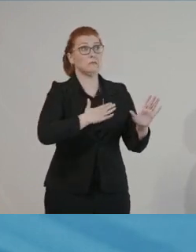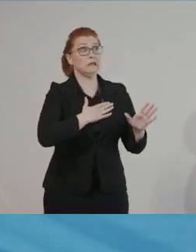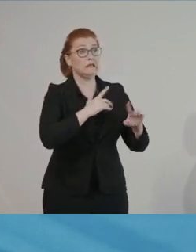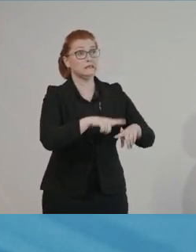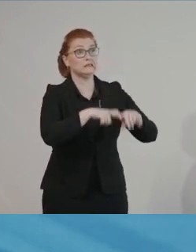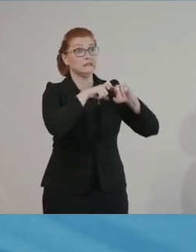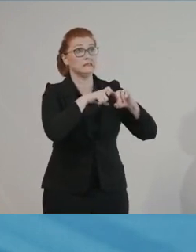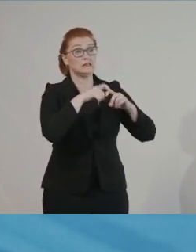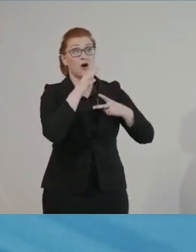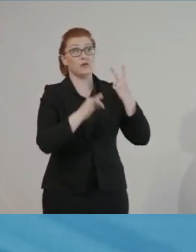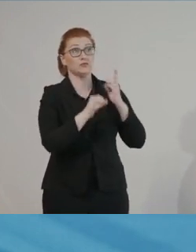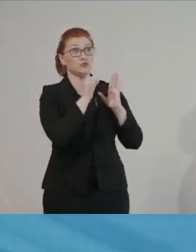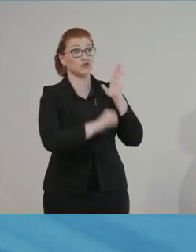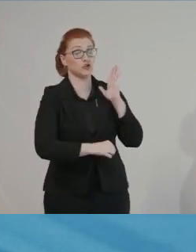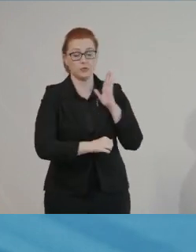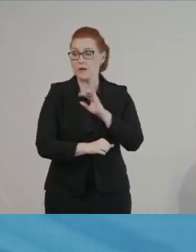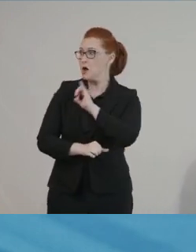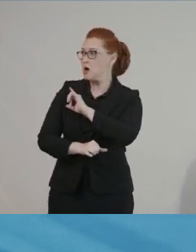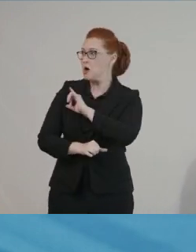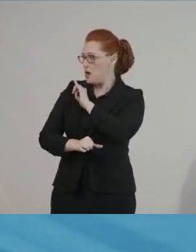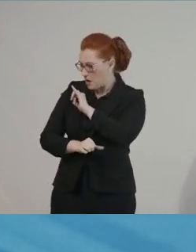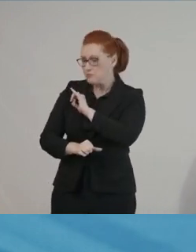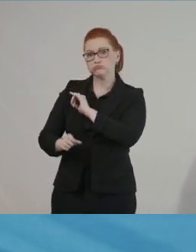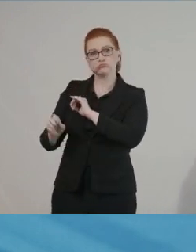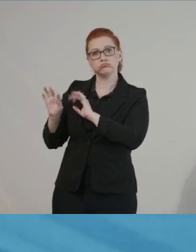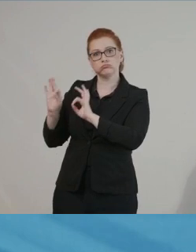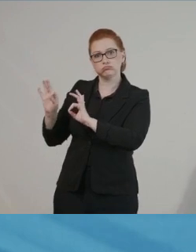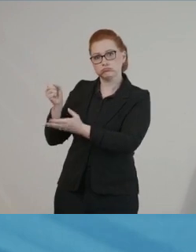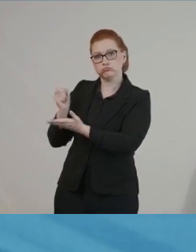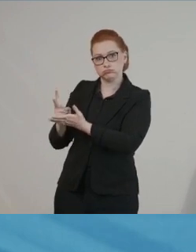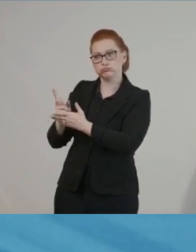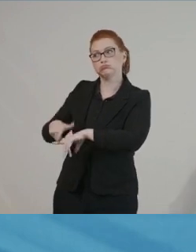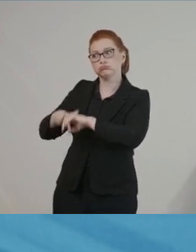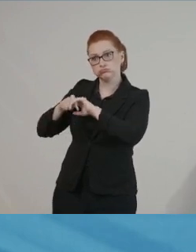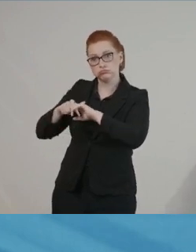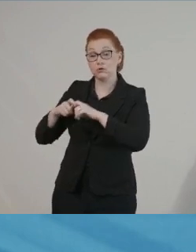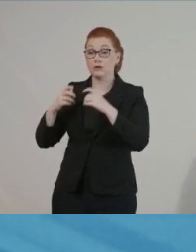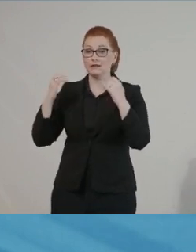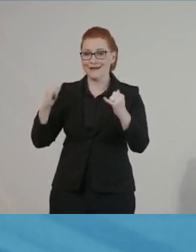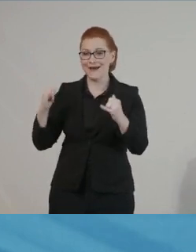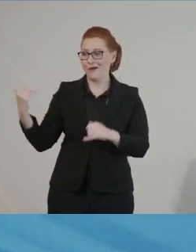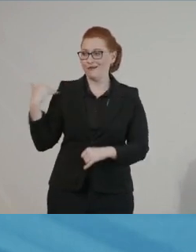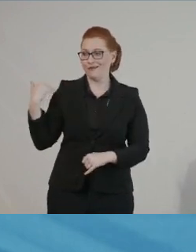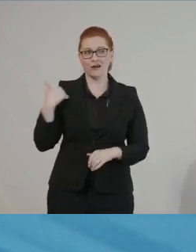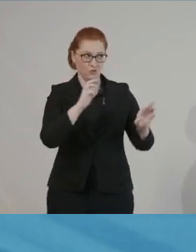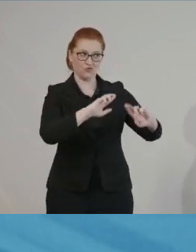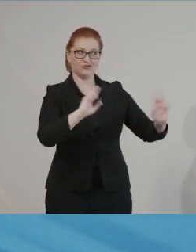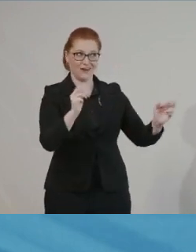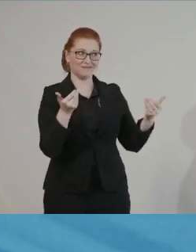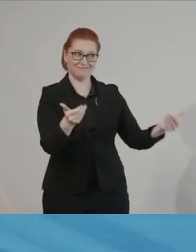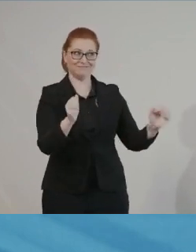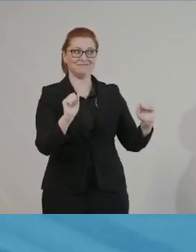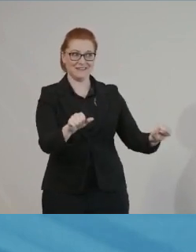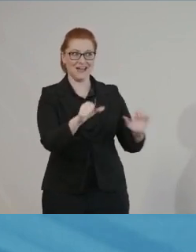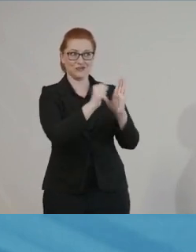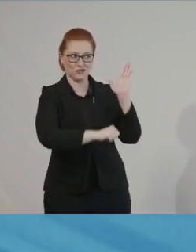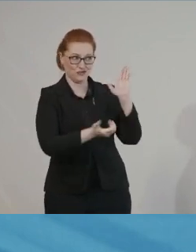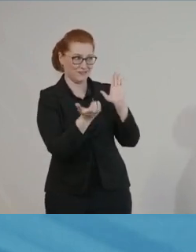of any strict guideline. This is within the flexible guideline, and it's a decision we're confident making. So do you